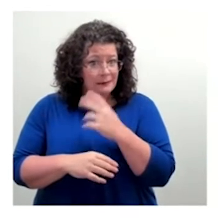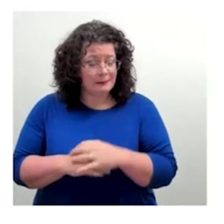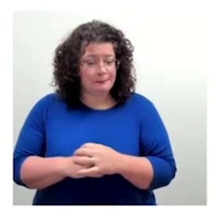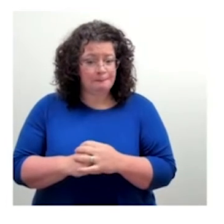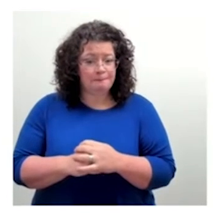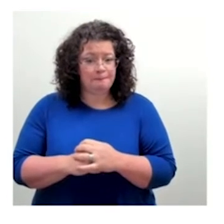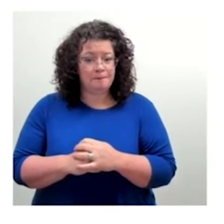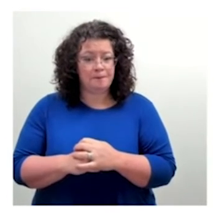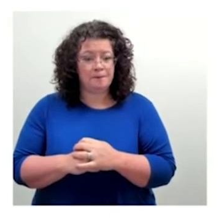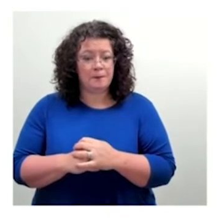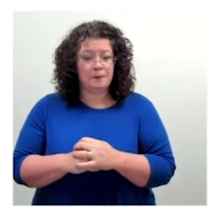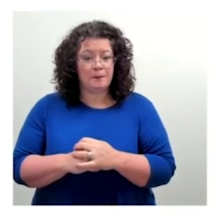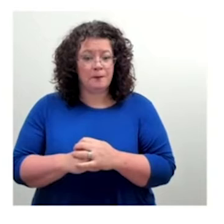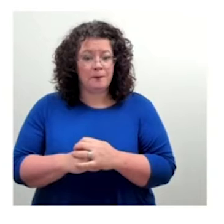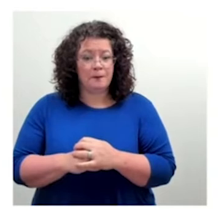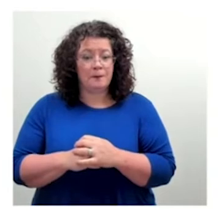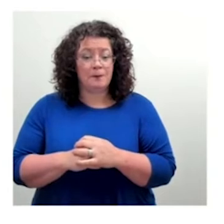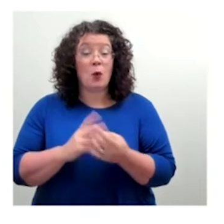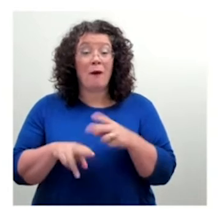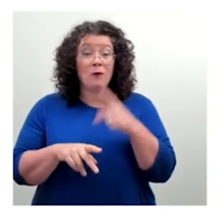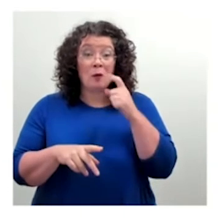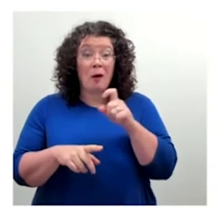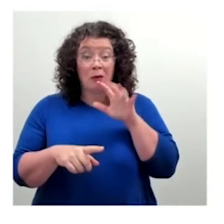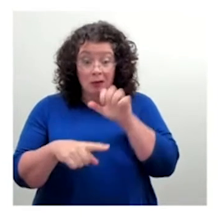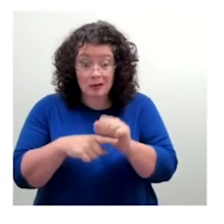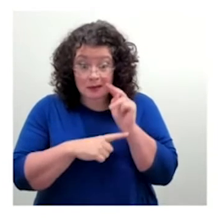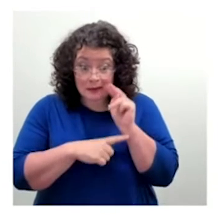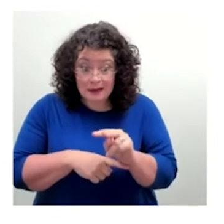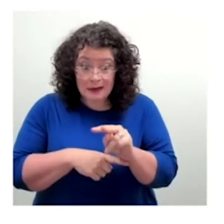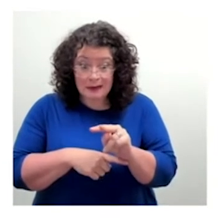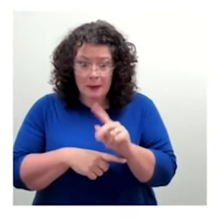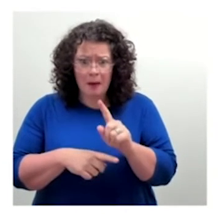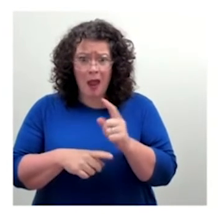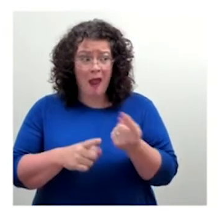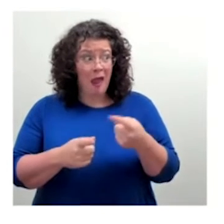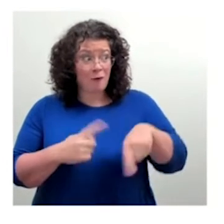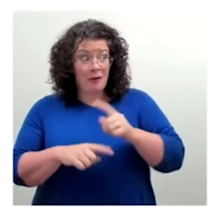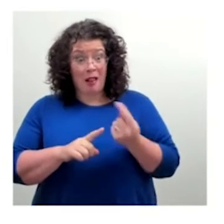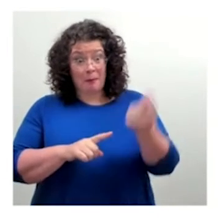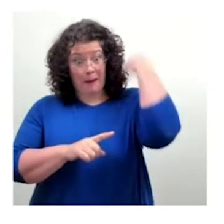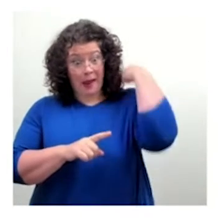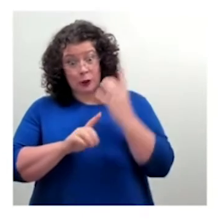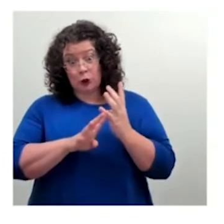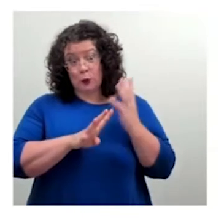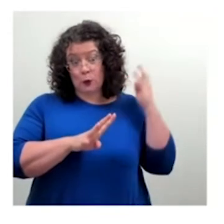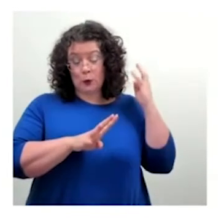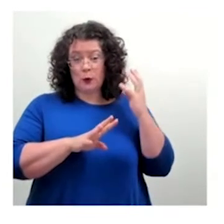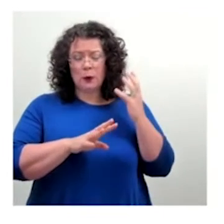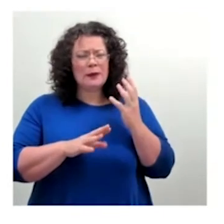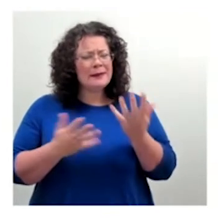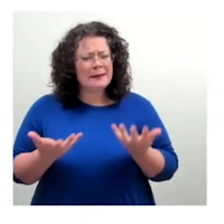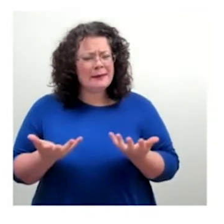you really just don't know. And what we're advocating is that you can use calibrated Gaussian blurring to sort